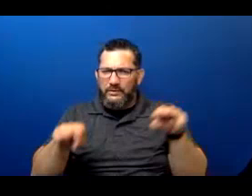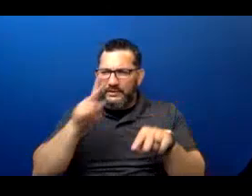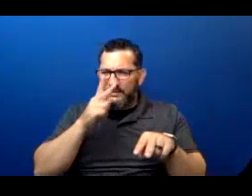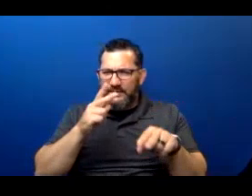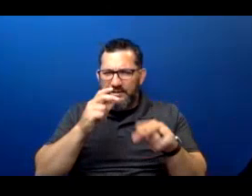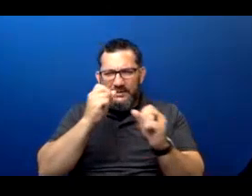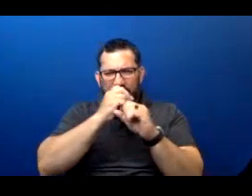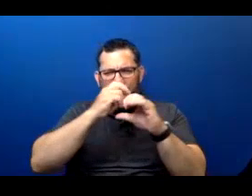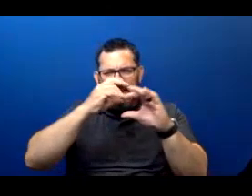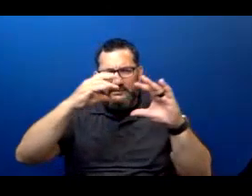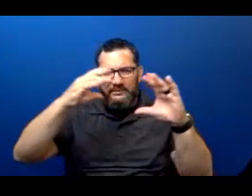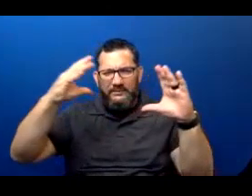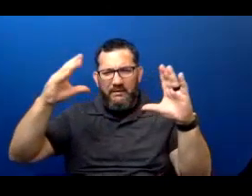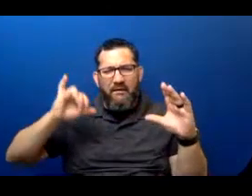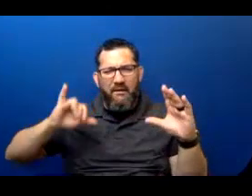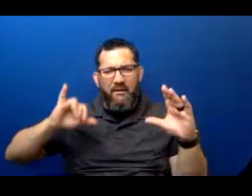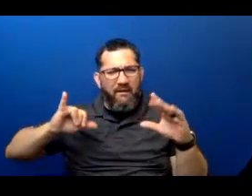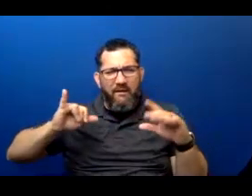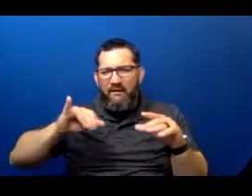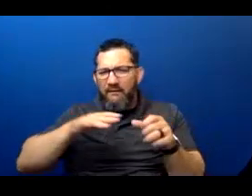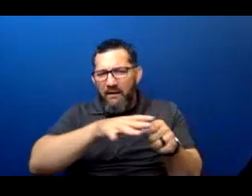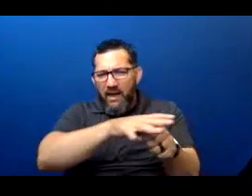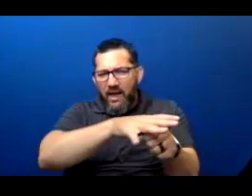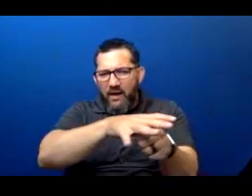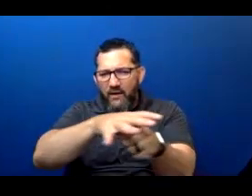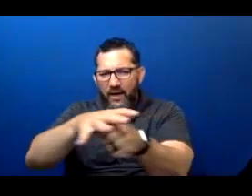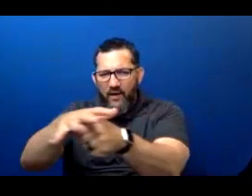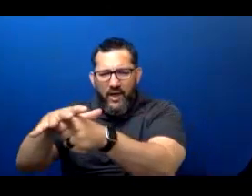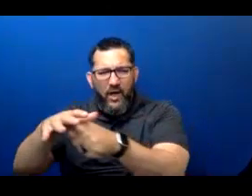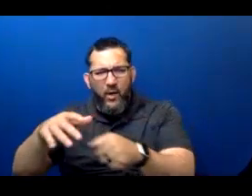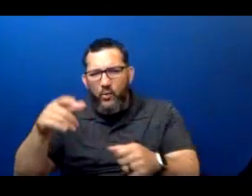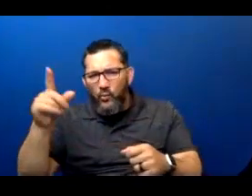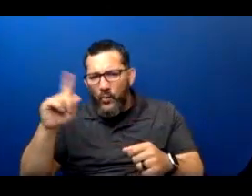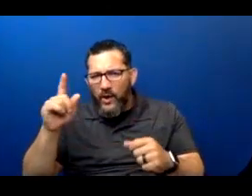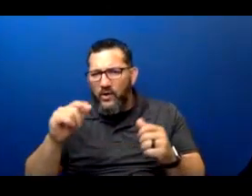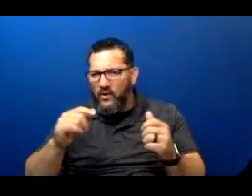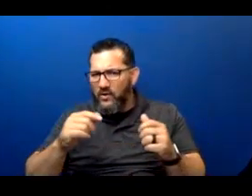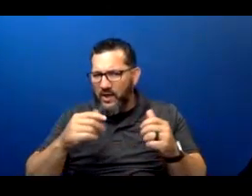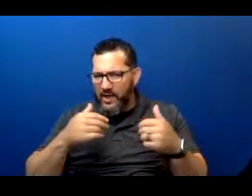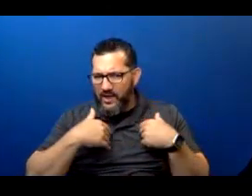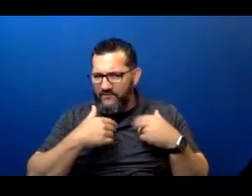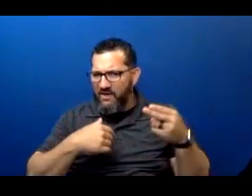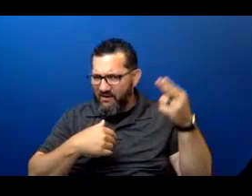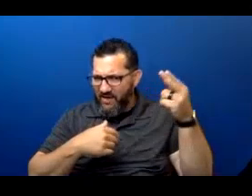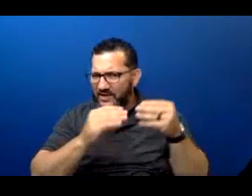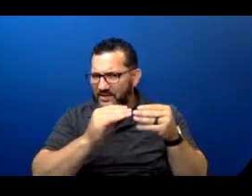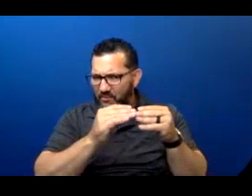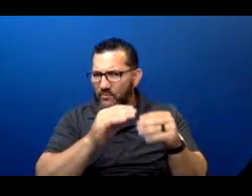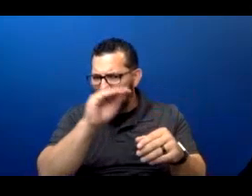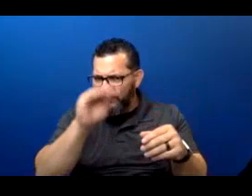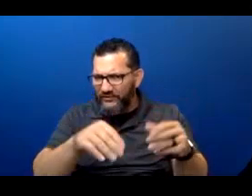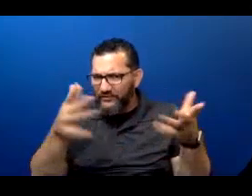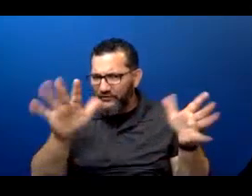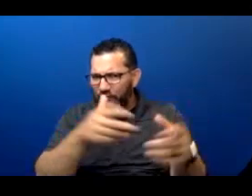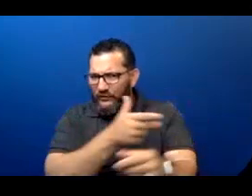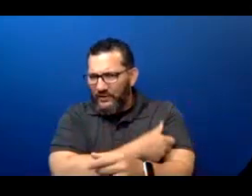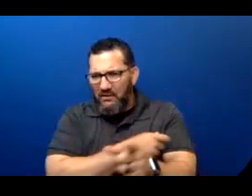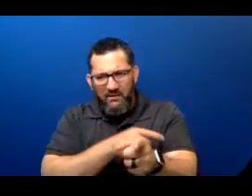and identify which counties, have higher or lower pneumonia vaccine percentages among older